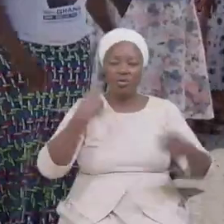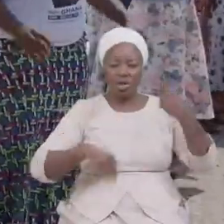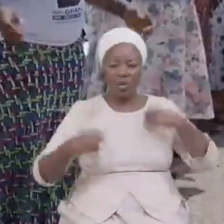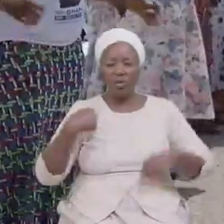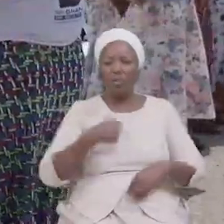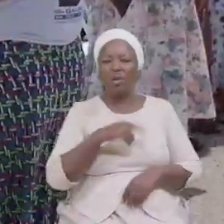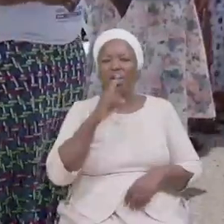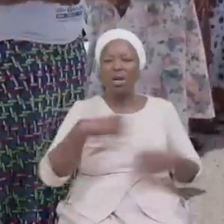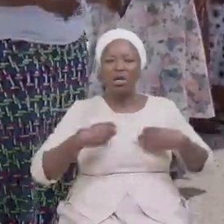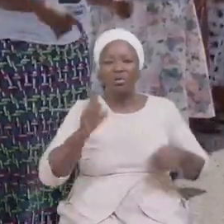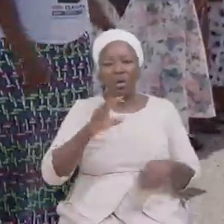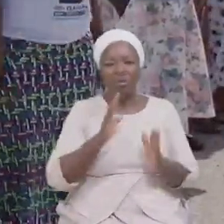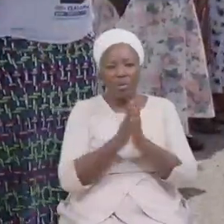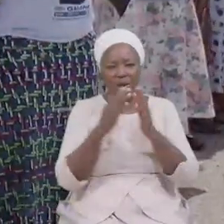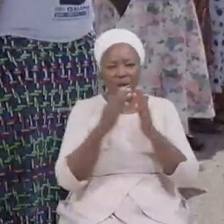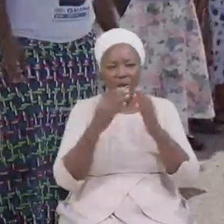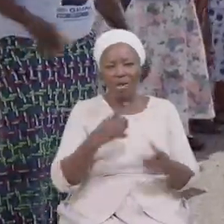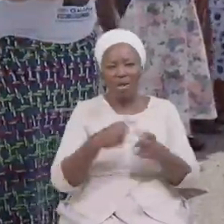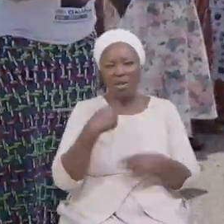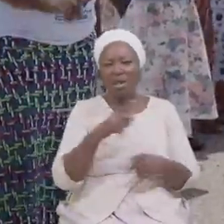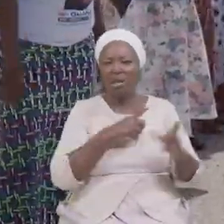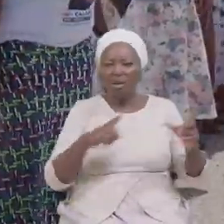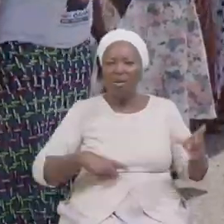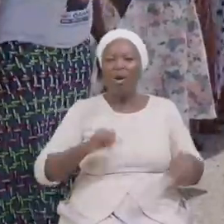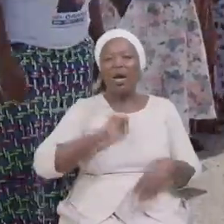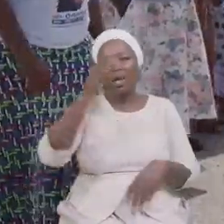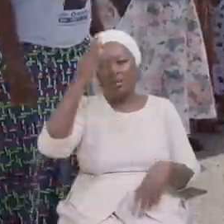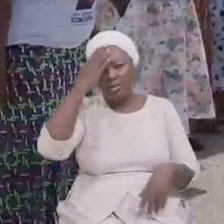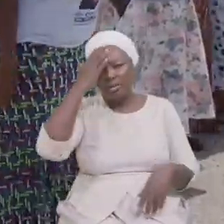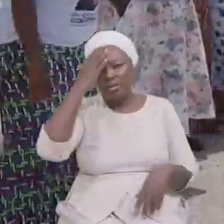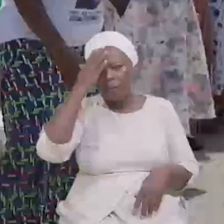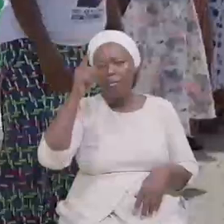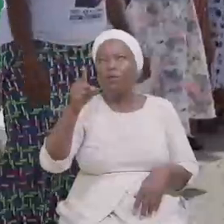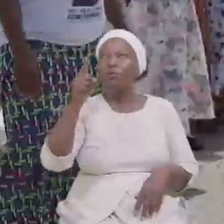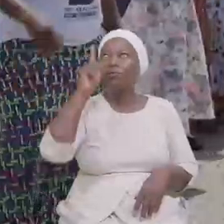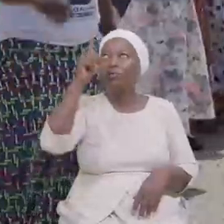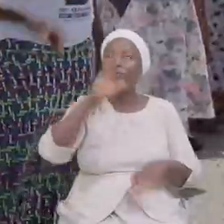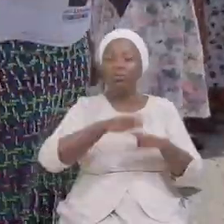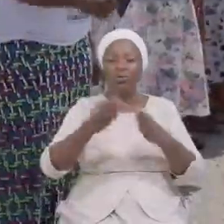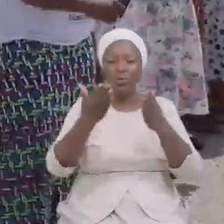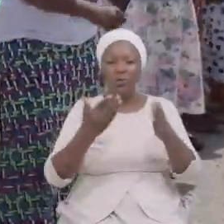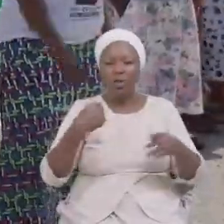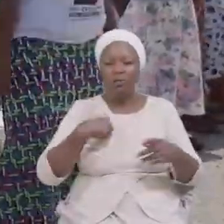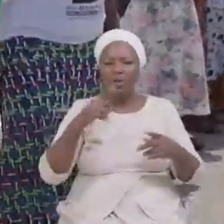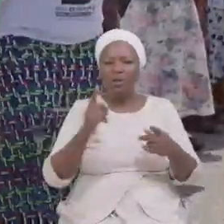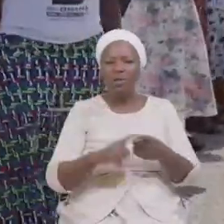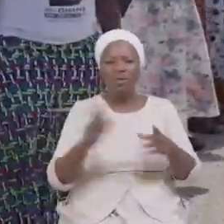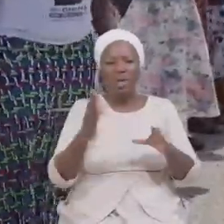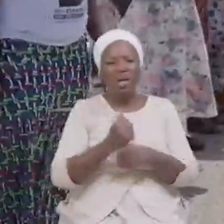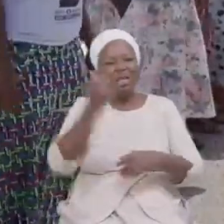call upon the Lord and say, Lord, I know you don't want me to remain sick,